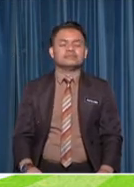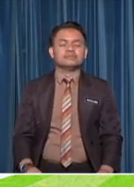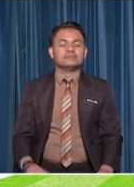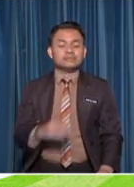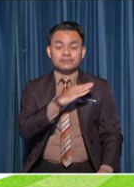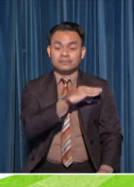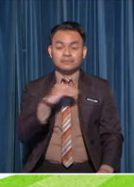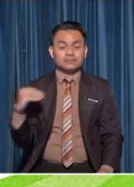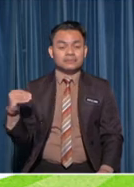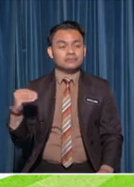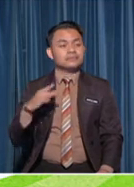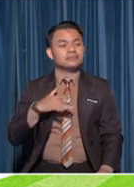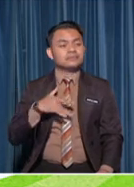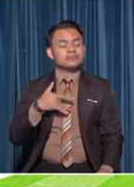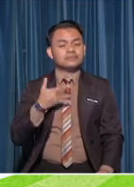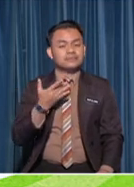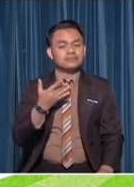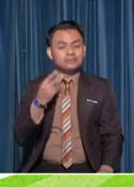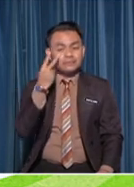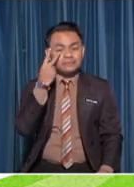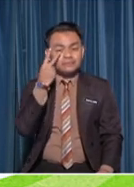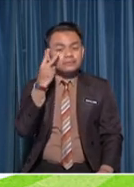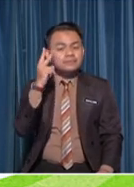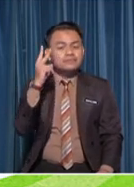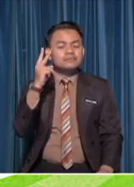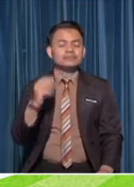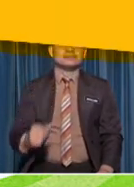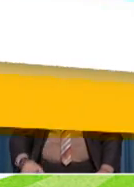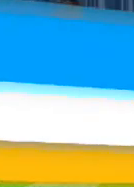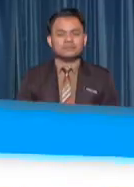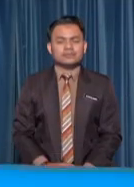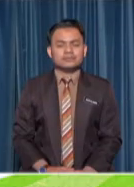and the sense of sight.